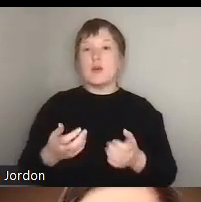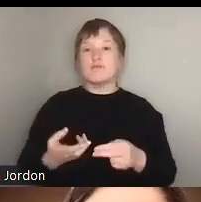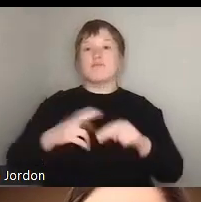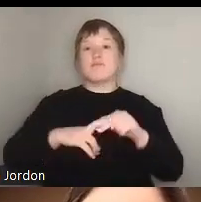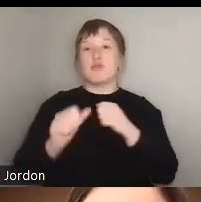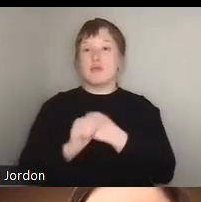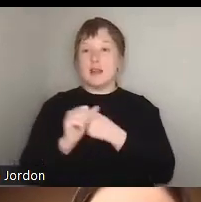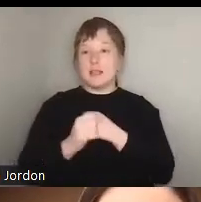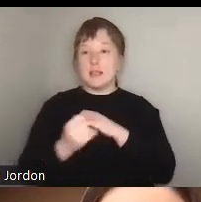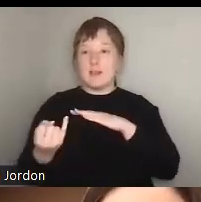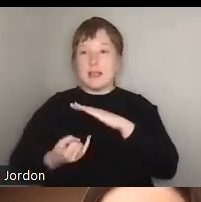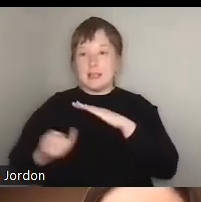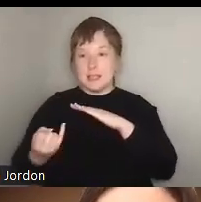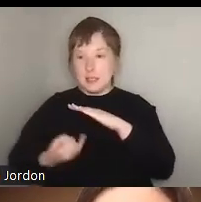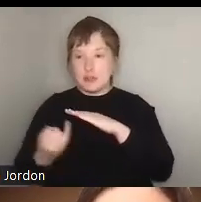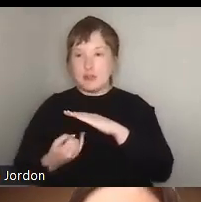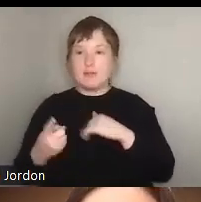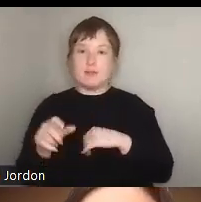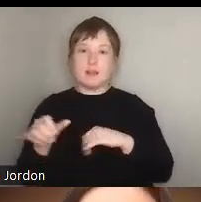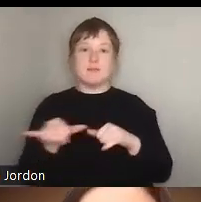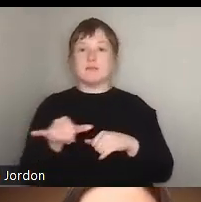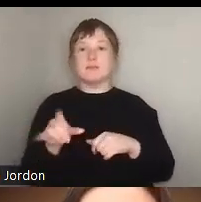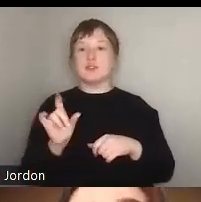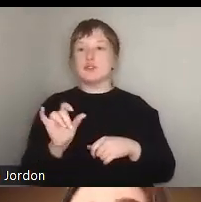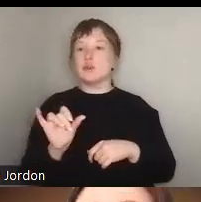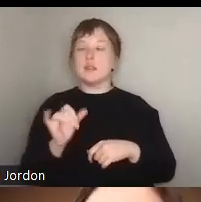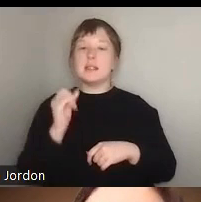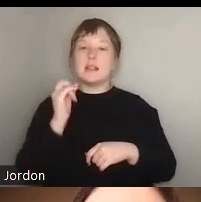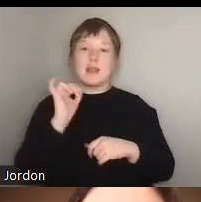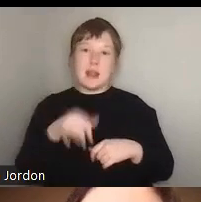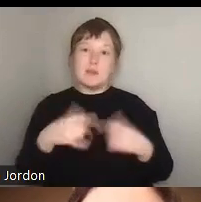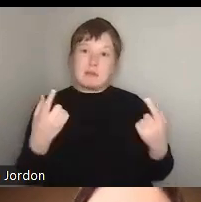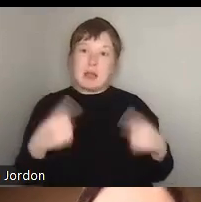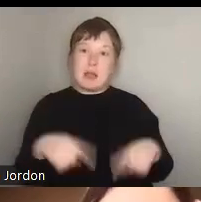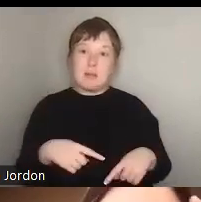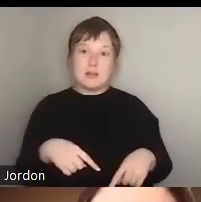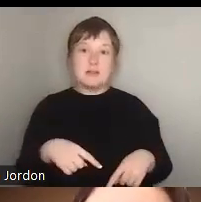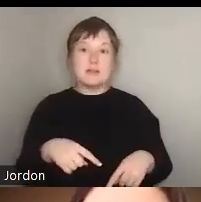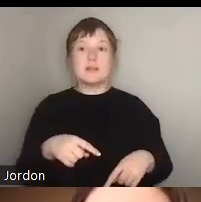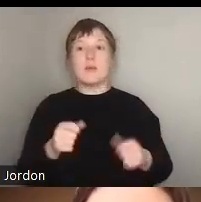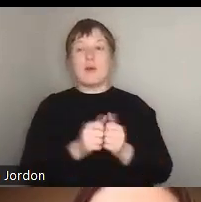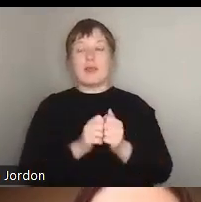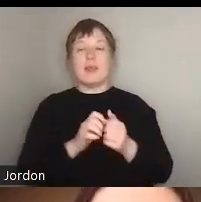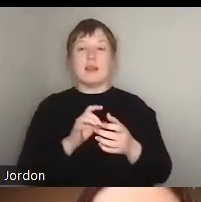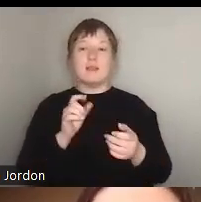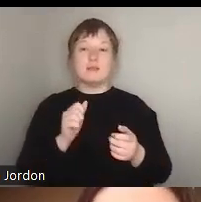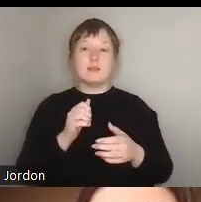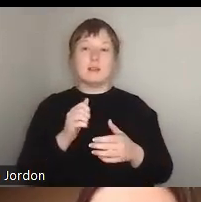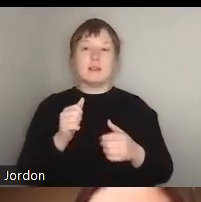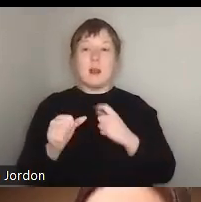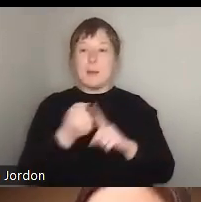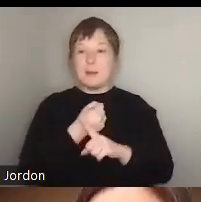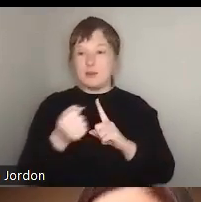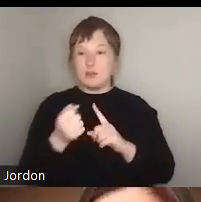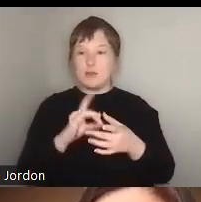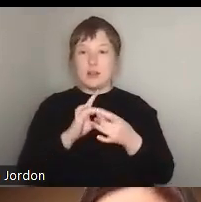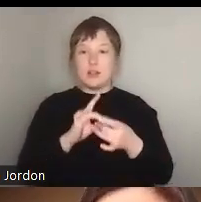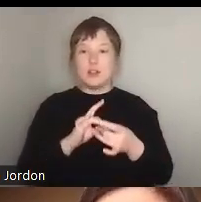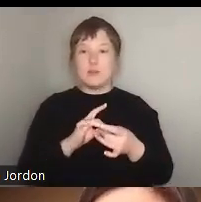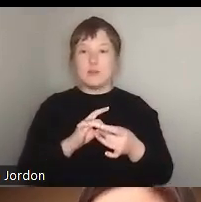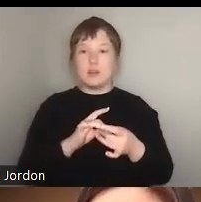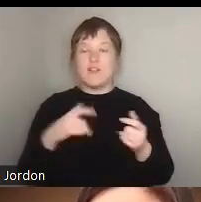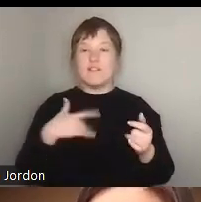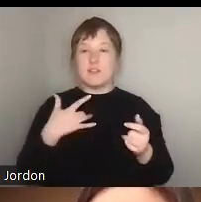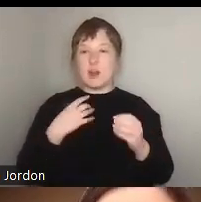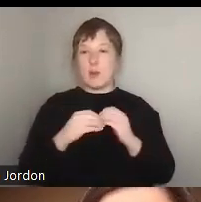isolation. That goes along with it because a lot of times that is what happens in abusive relationships. The partner ends up isolating that person so